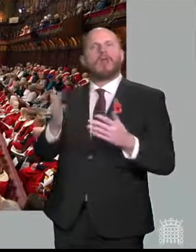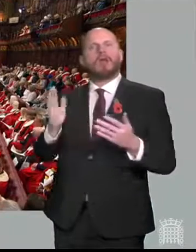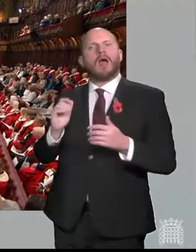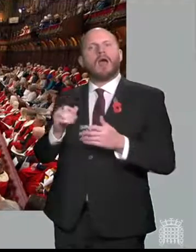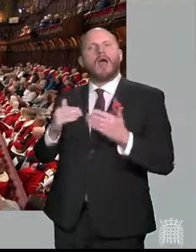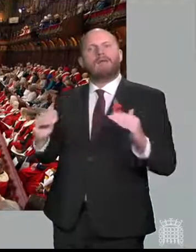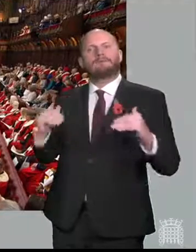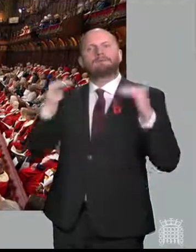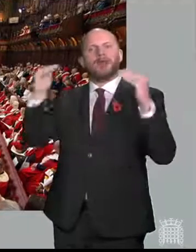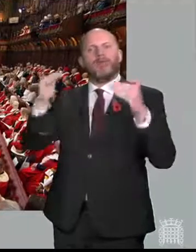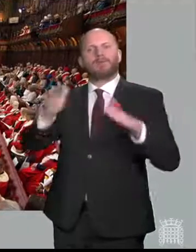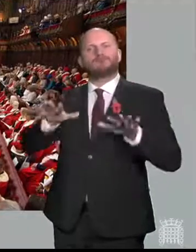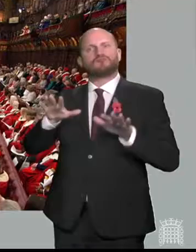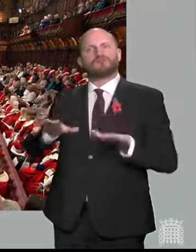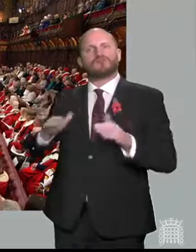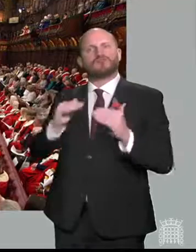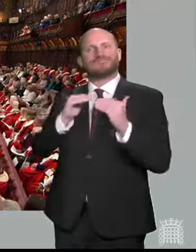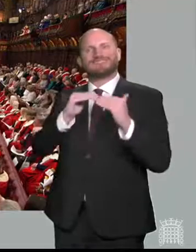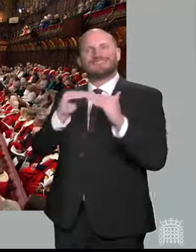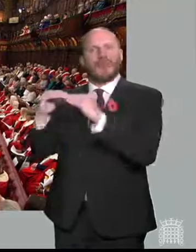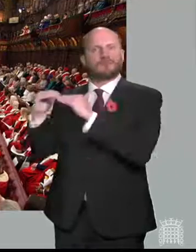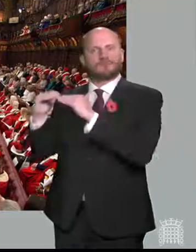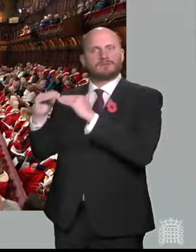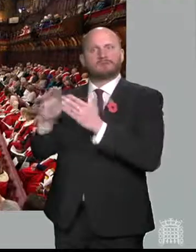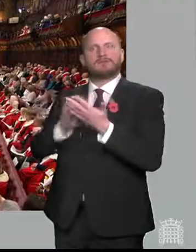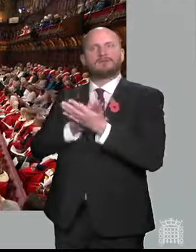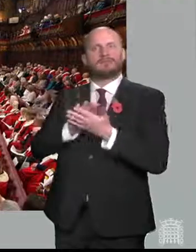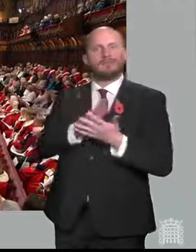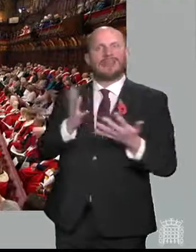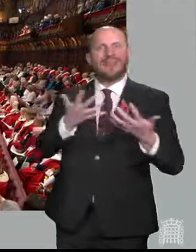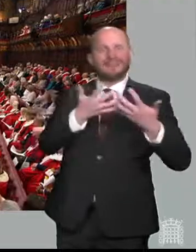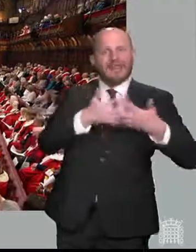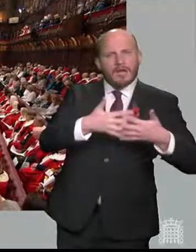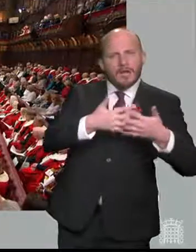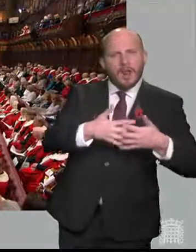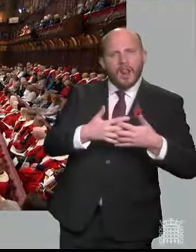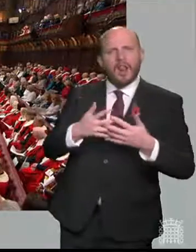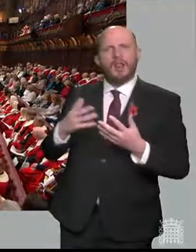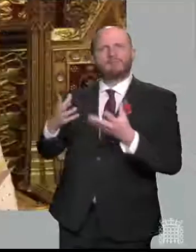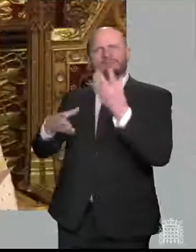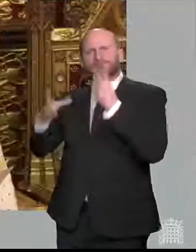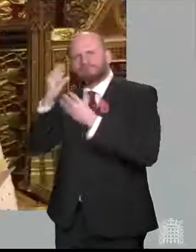will bring technical and academic routes into a single qualification.